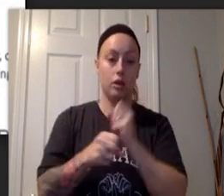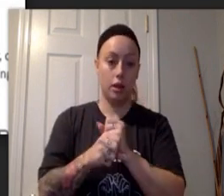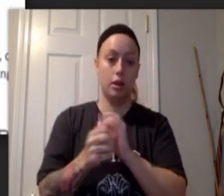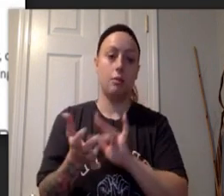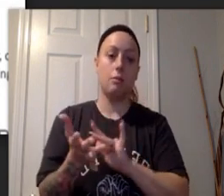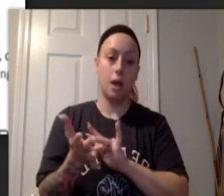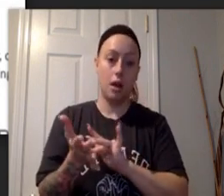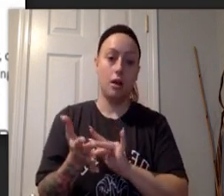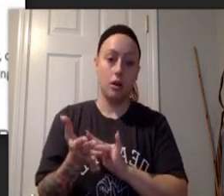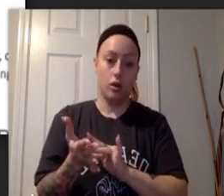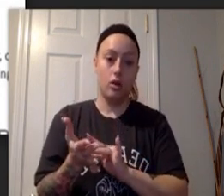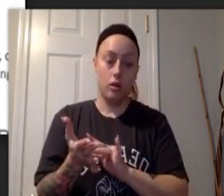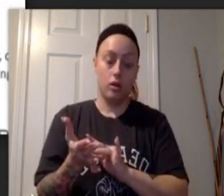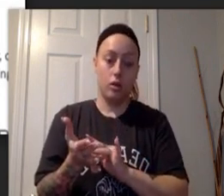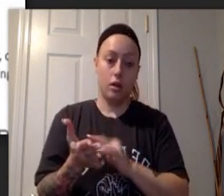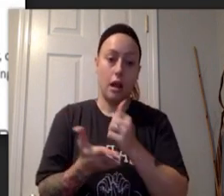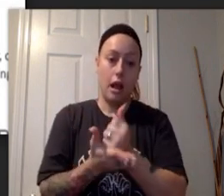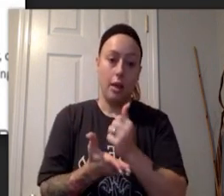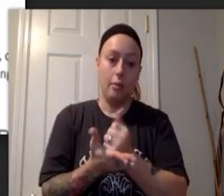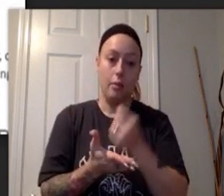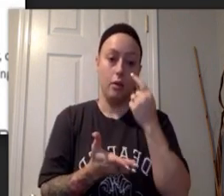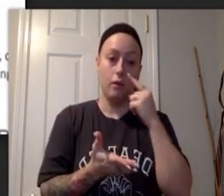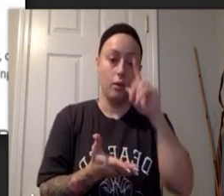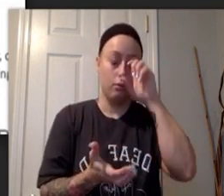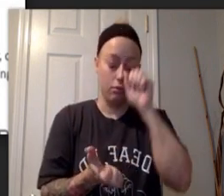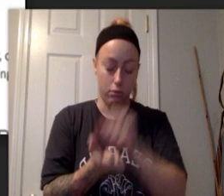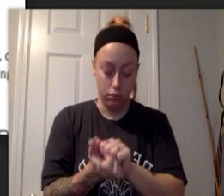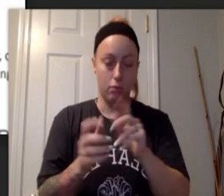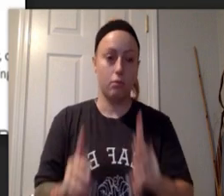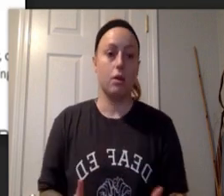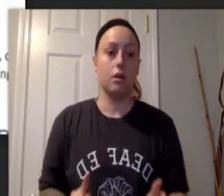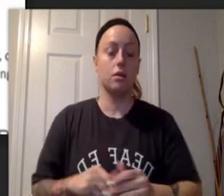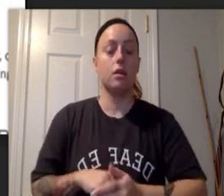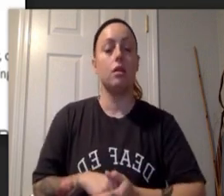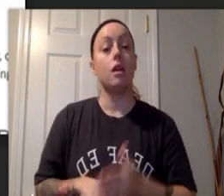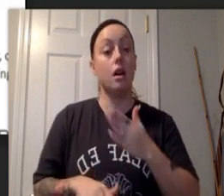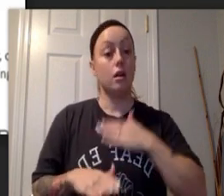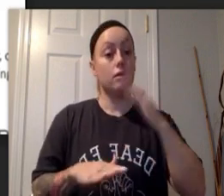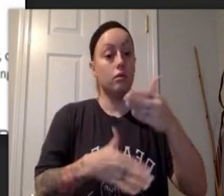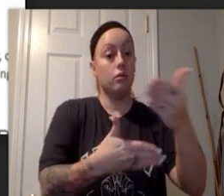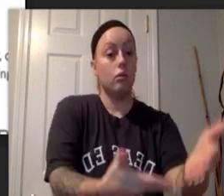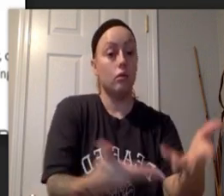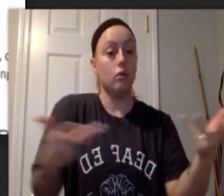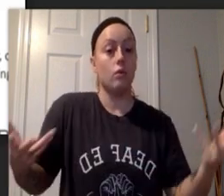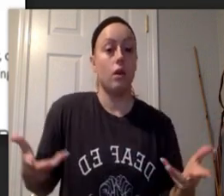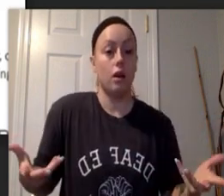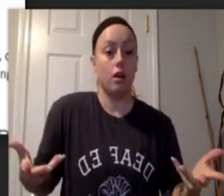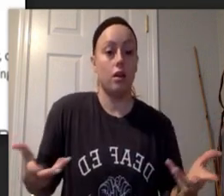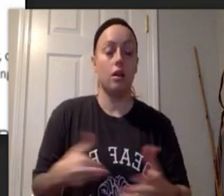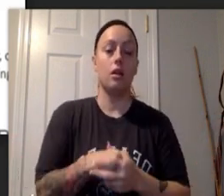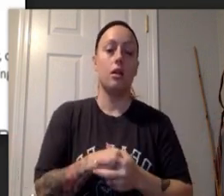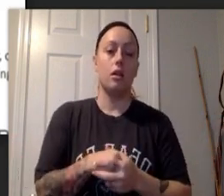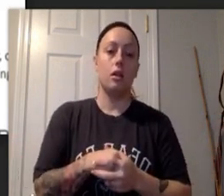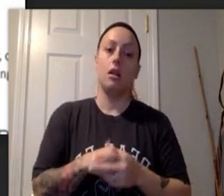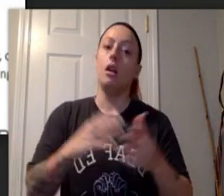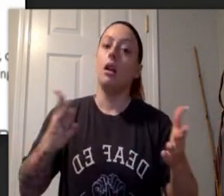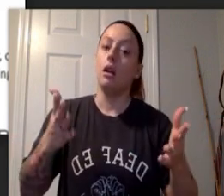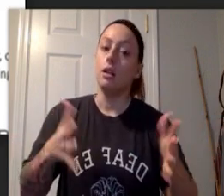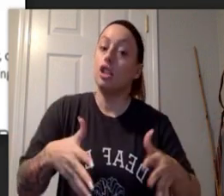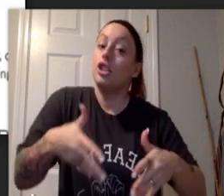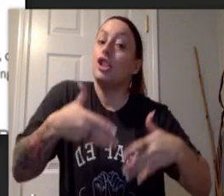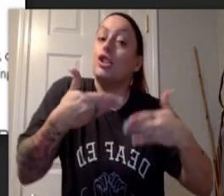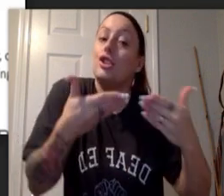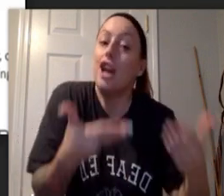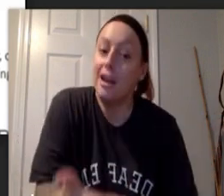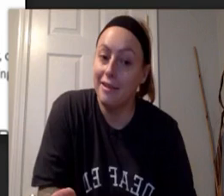attention for an unconscious person. And so it is my suggestion, keyword being